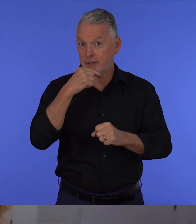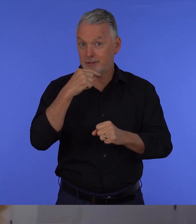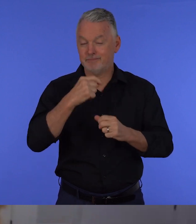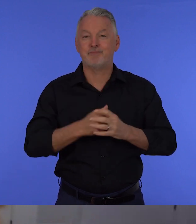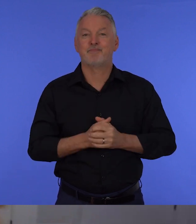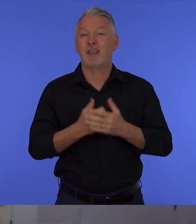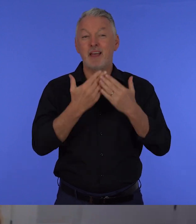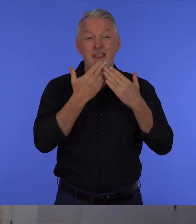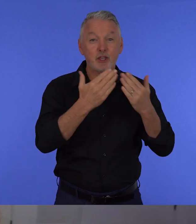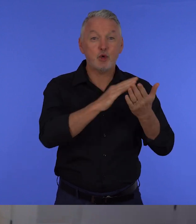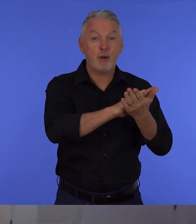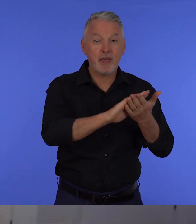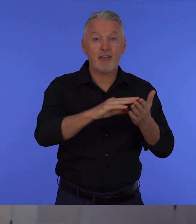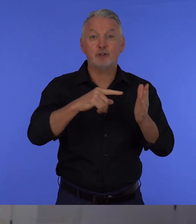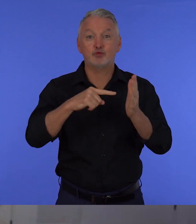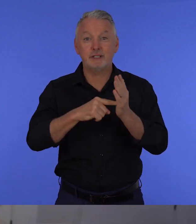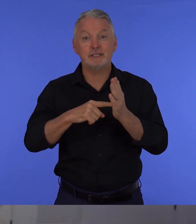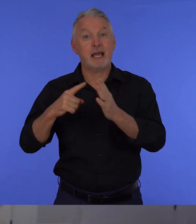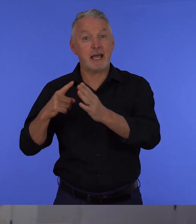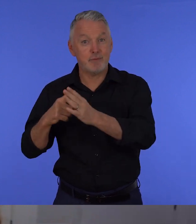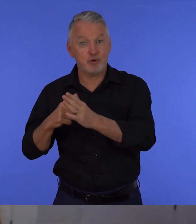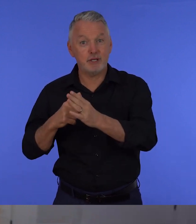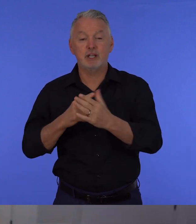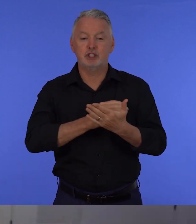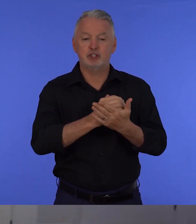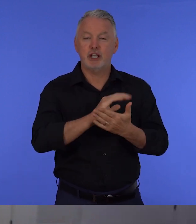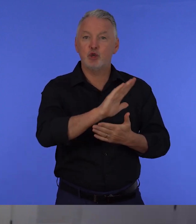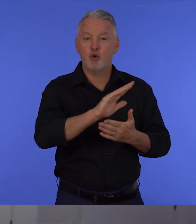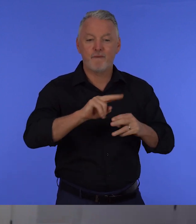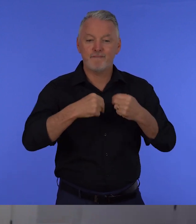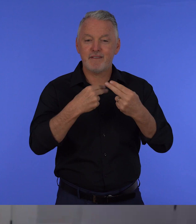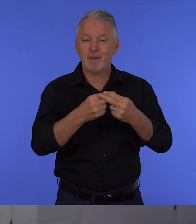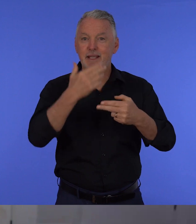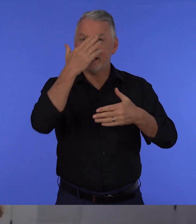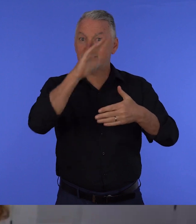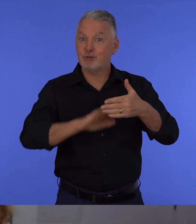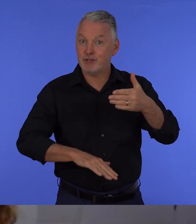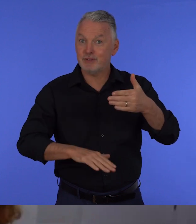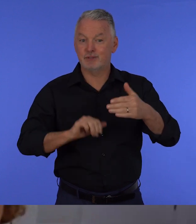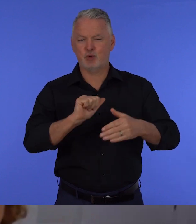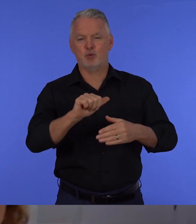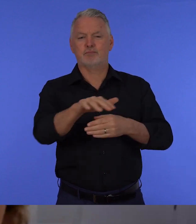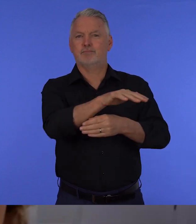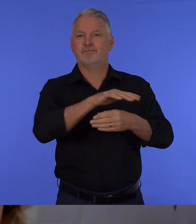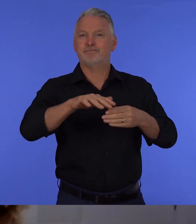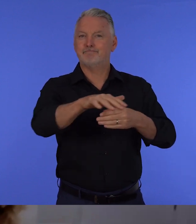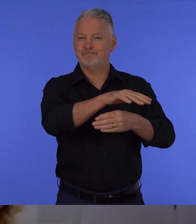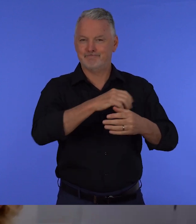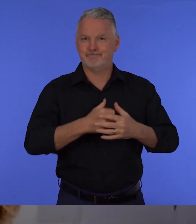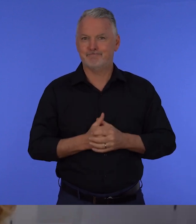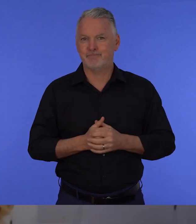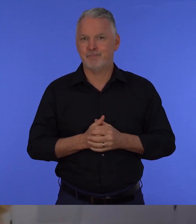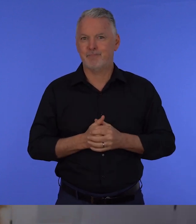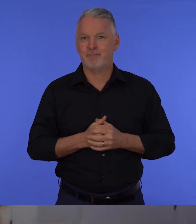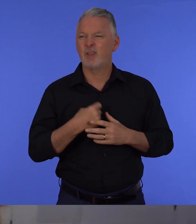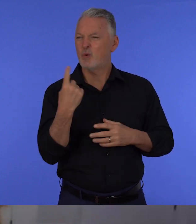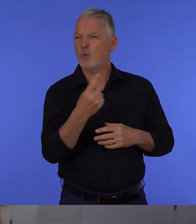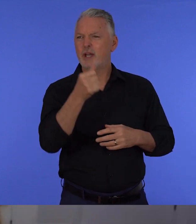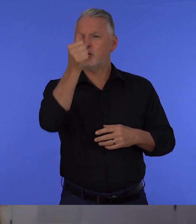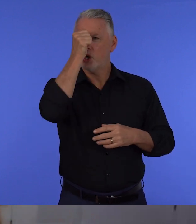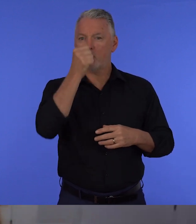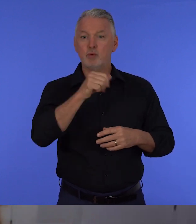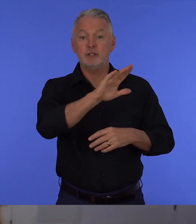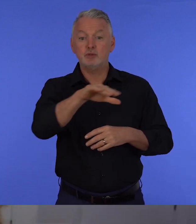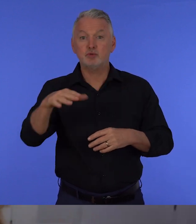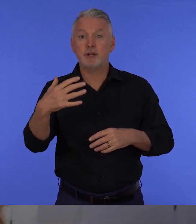of the Murrumbidgee people of the Yuin Nation. Thank you, Heather, Tracey and Ainsley, for joining us to share your family's experience with inclusion in the